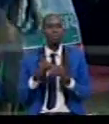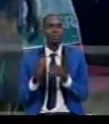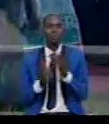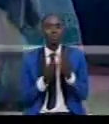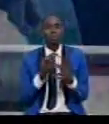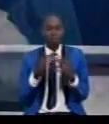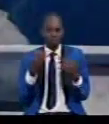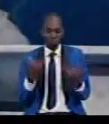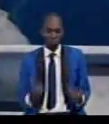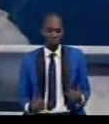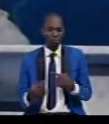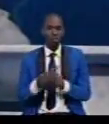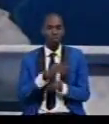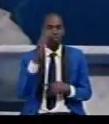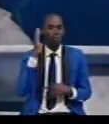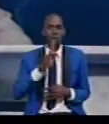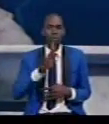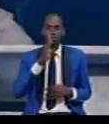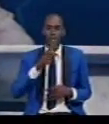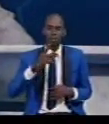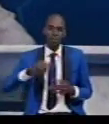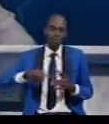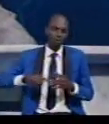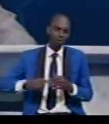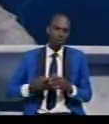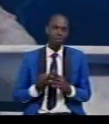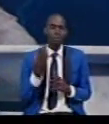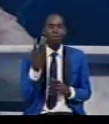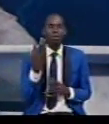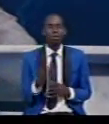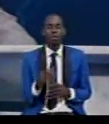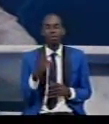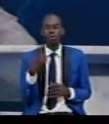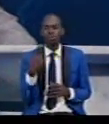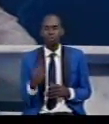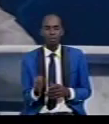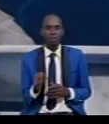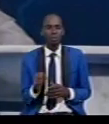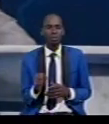the beginning of a new vibrant